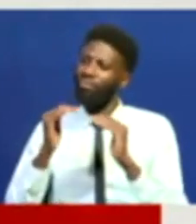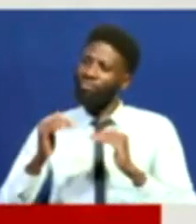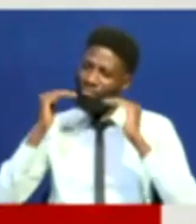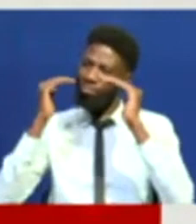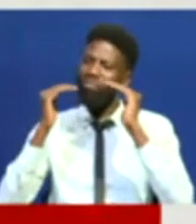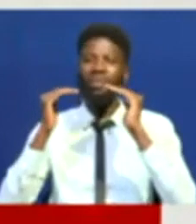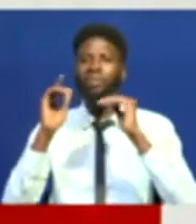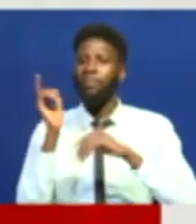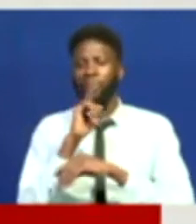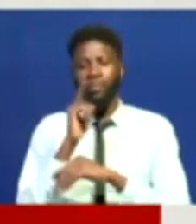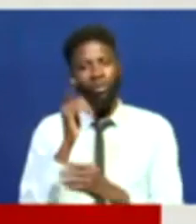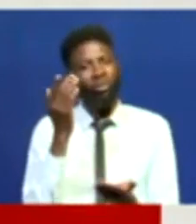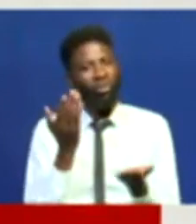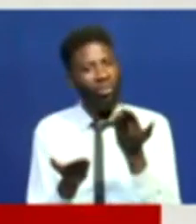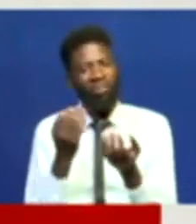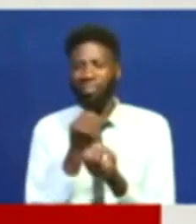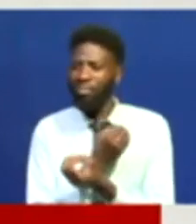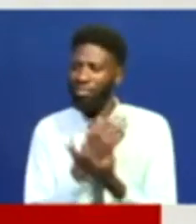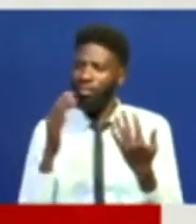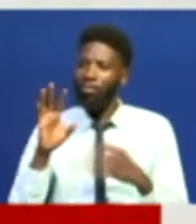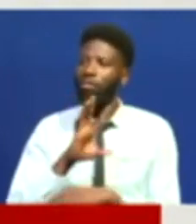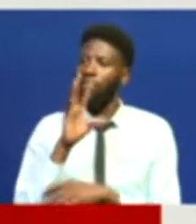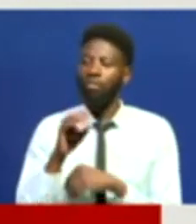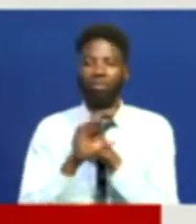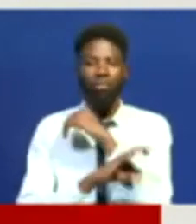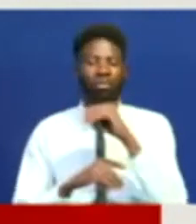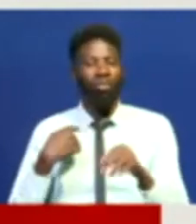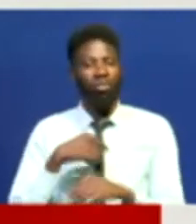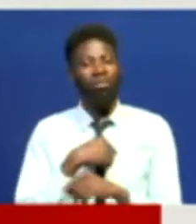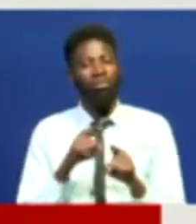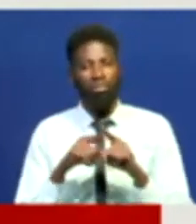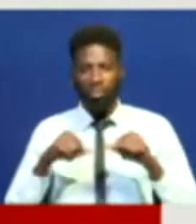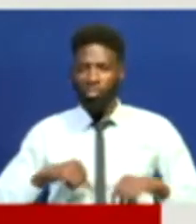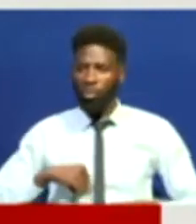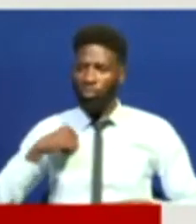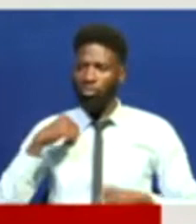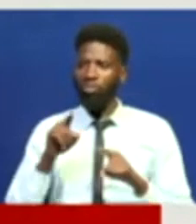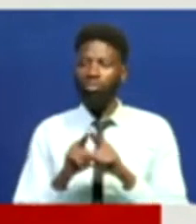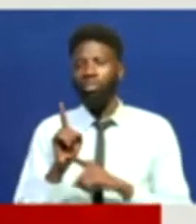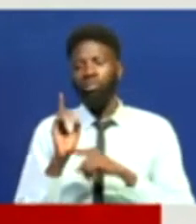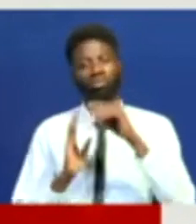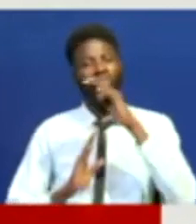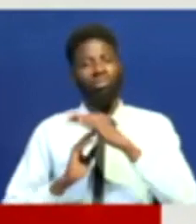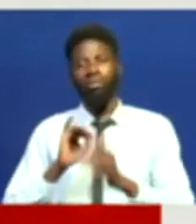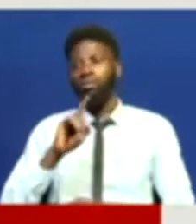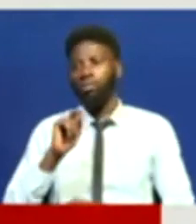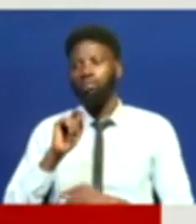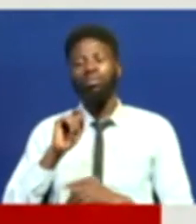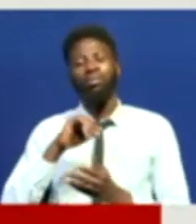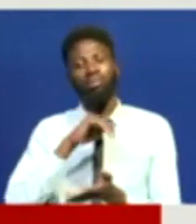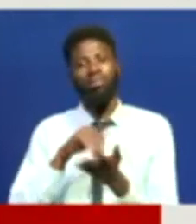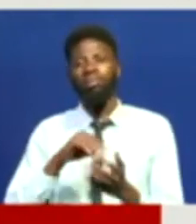compared to many other African countries. Yes. And I mean, we pride ourselves as one of the top leading ICT destinations in Africa. That's